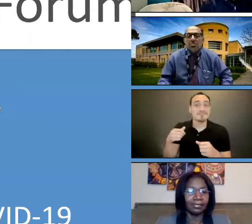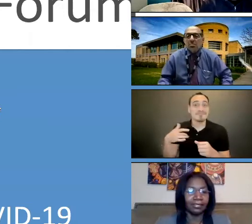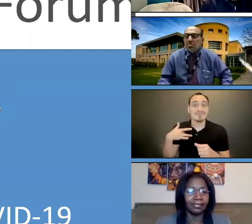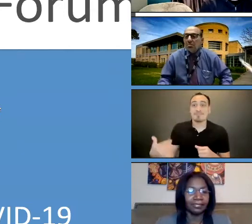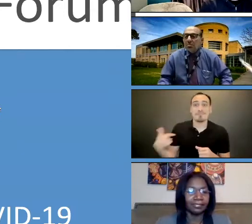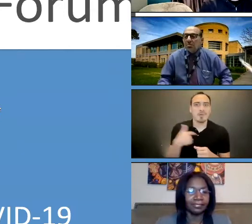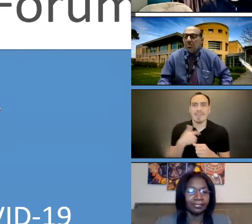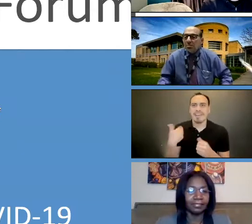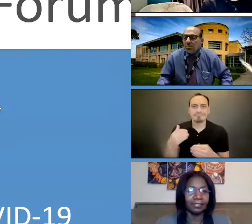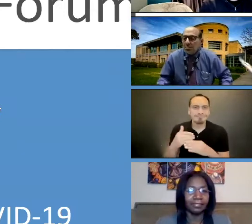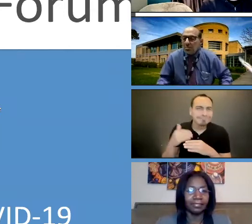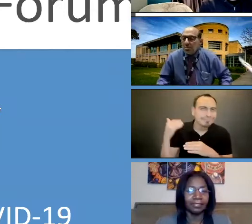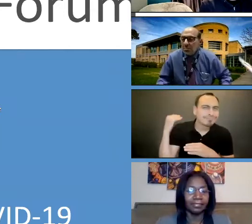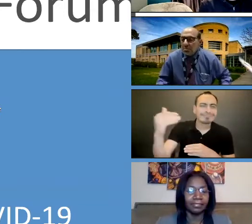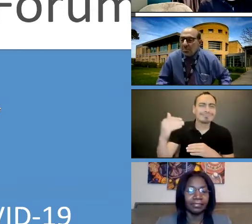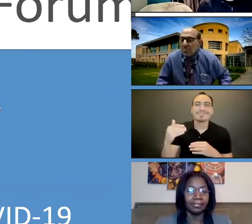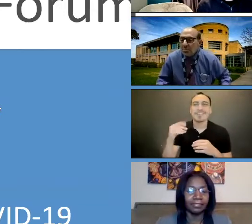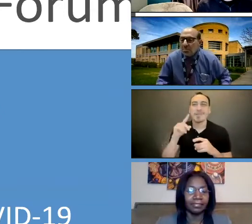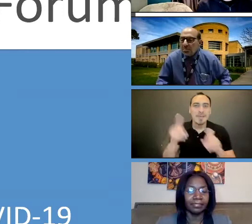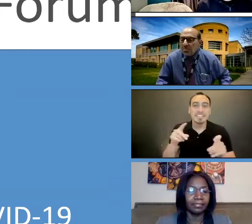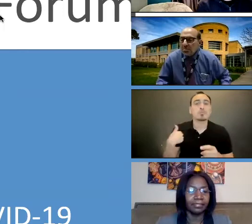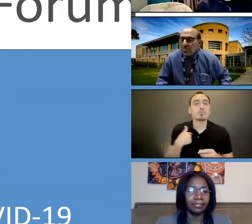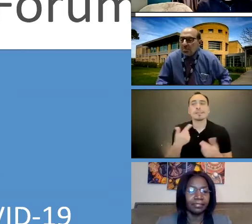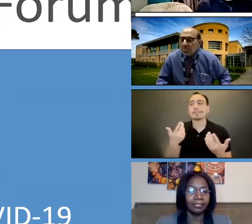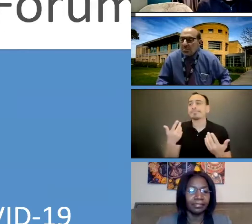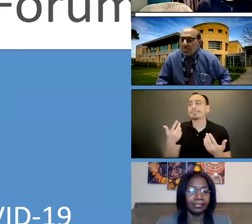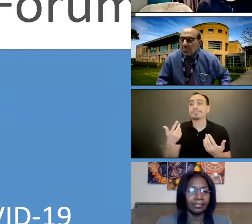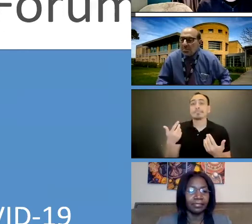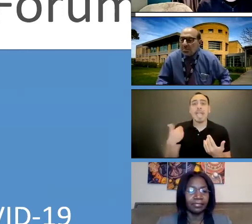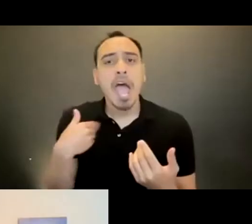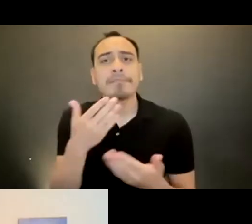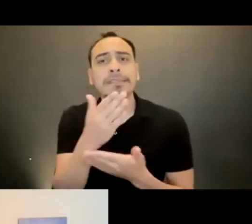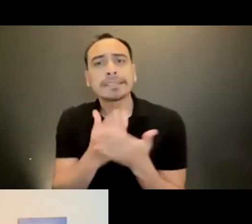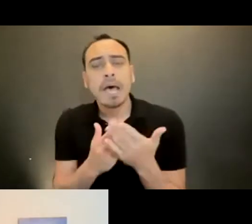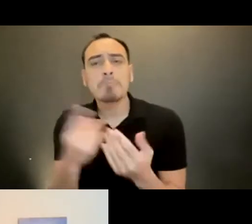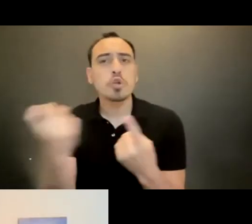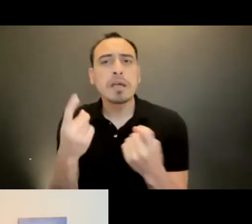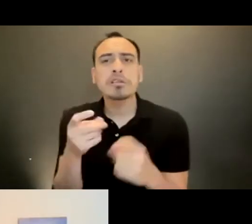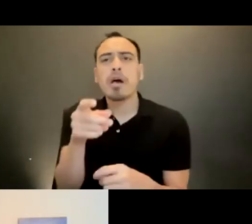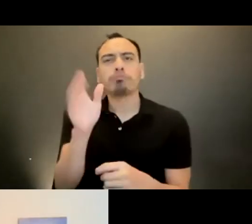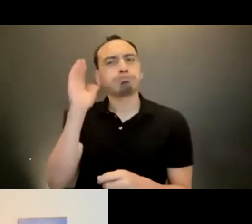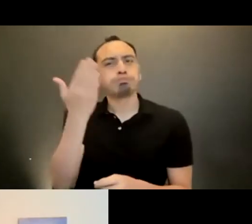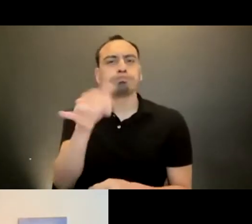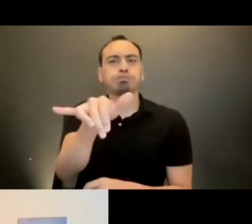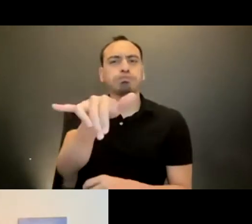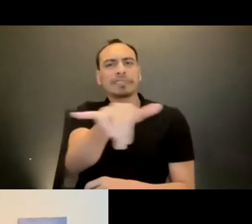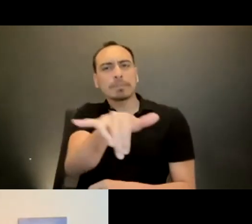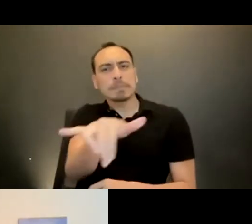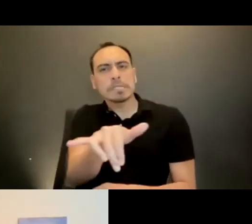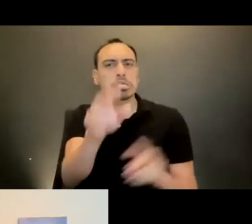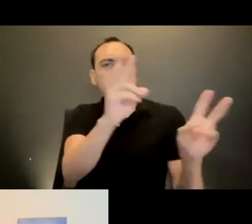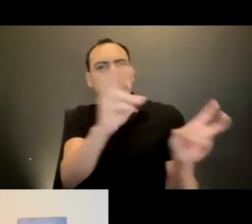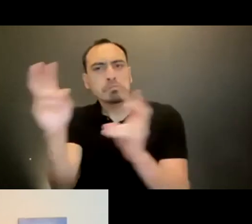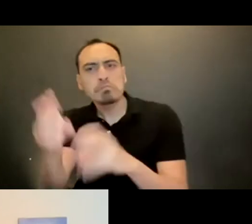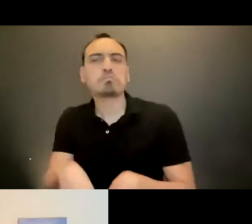we have. Sometimes we get questions that are very similar in theme or about similar topics.